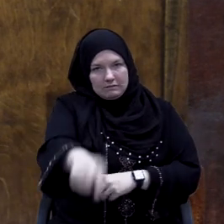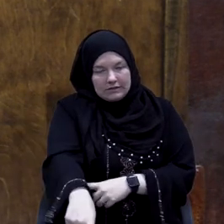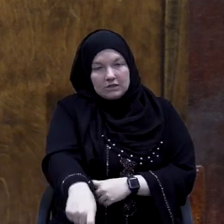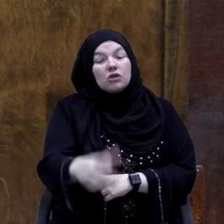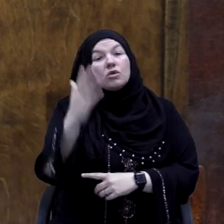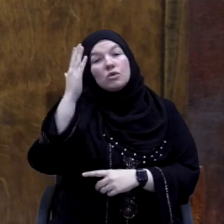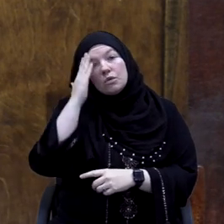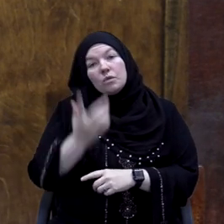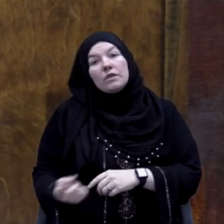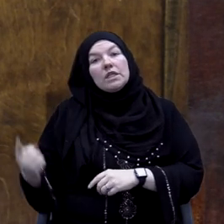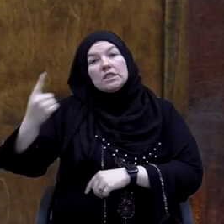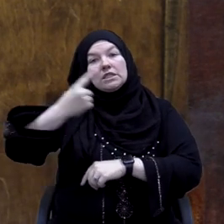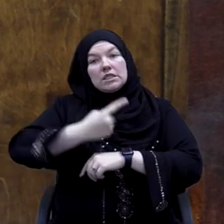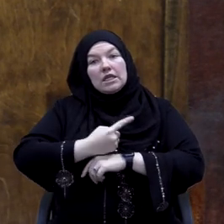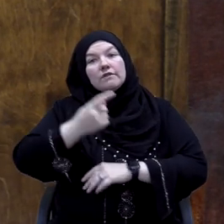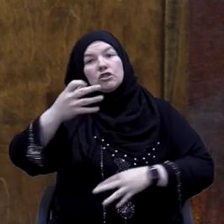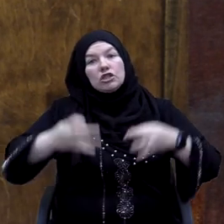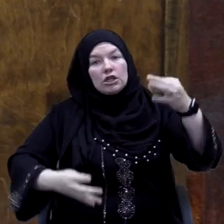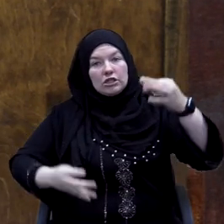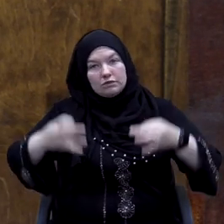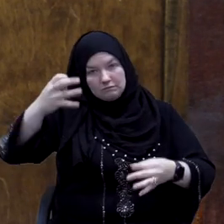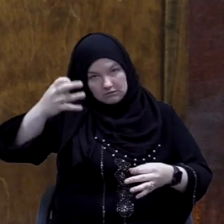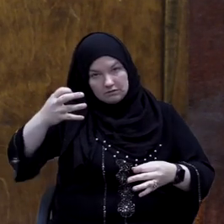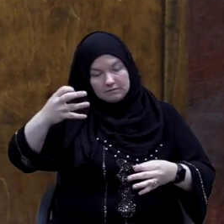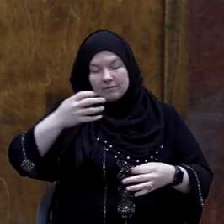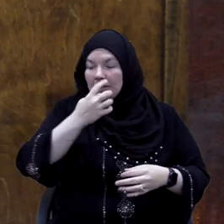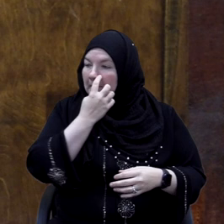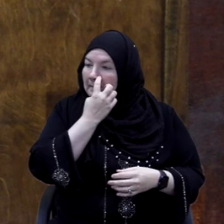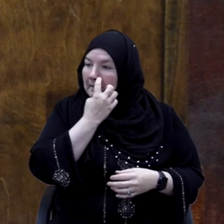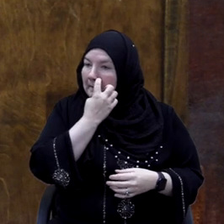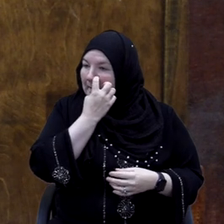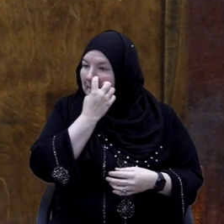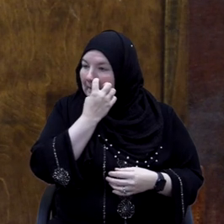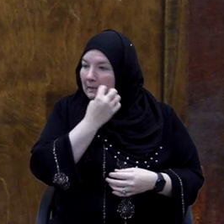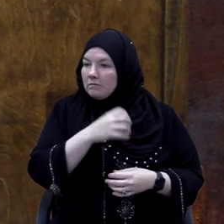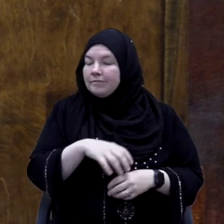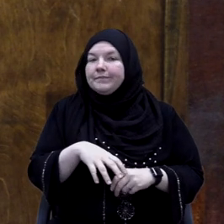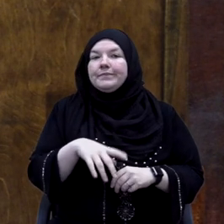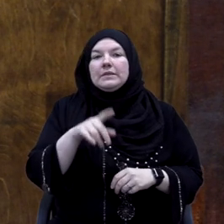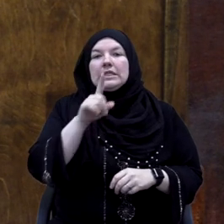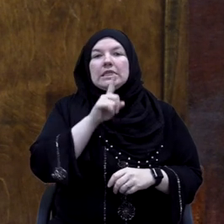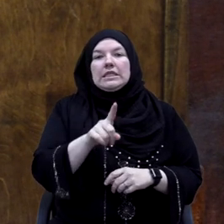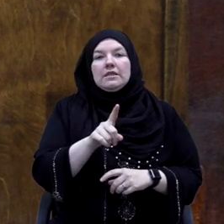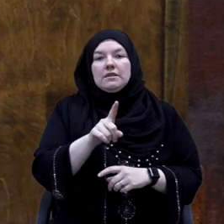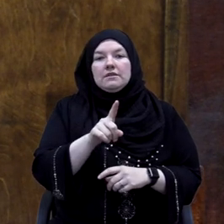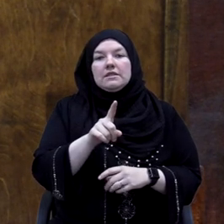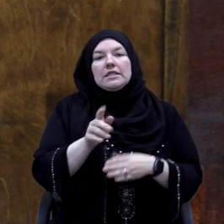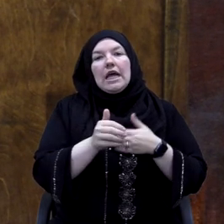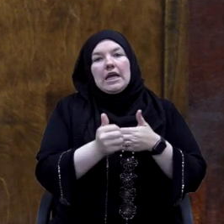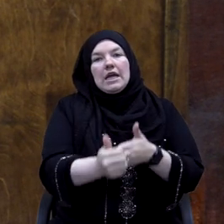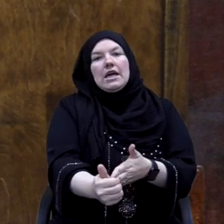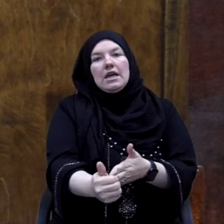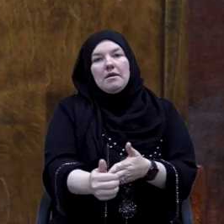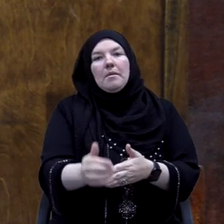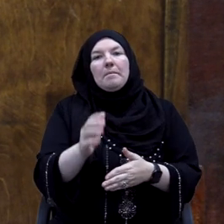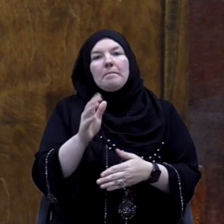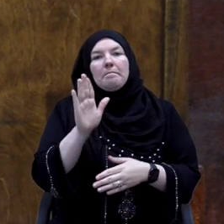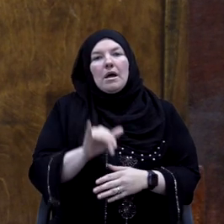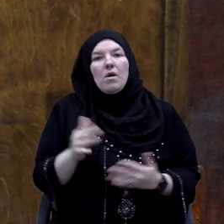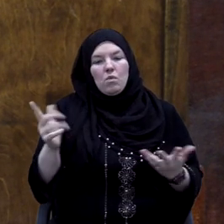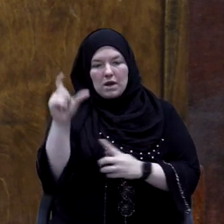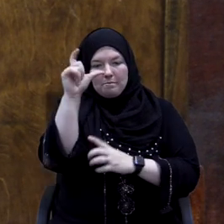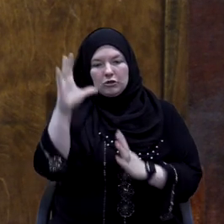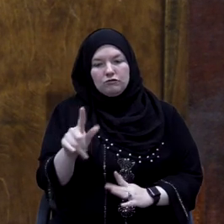know that the day of judgment is the compass by which the Muslim lives. When your compass is